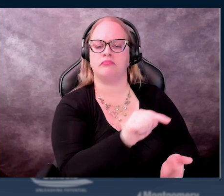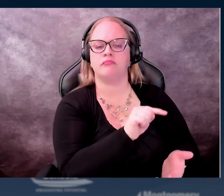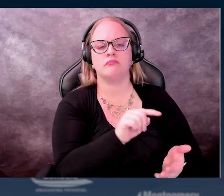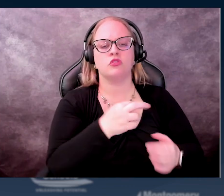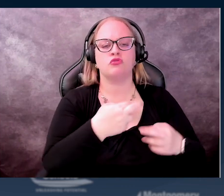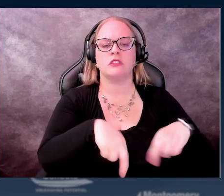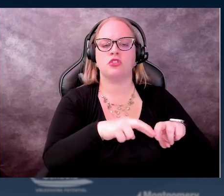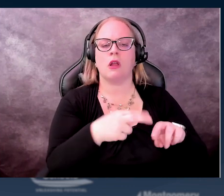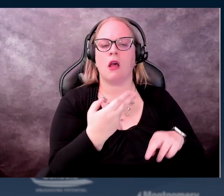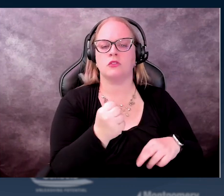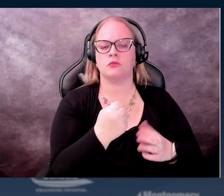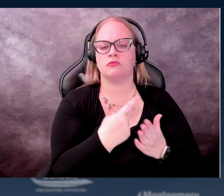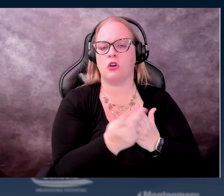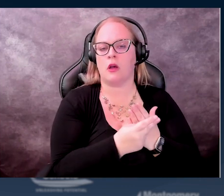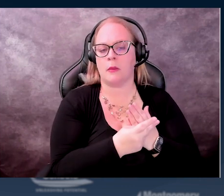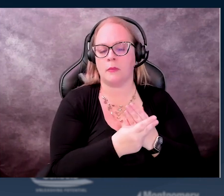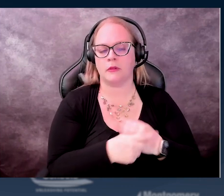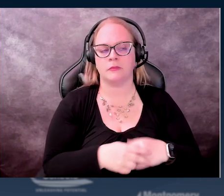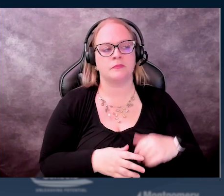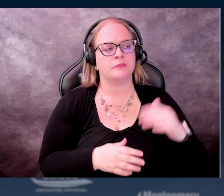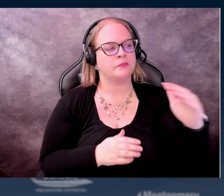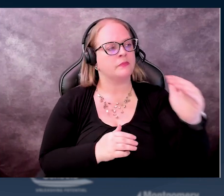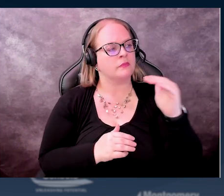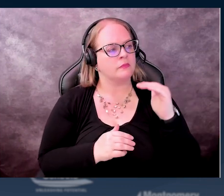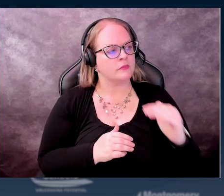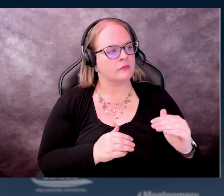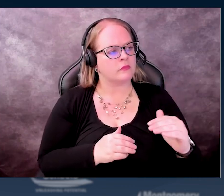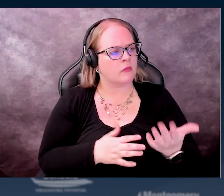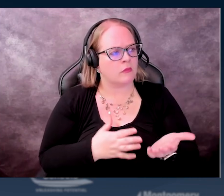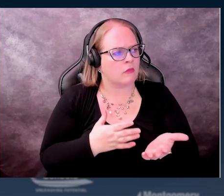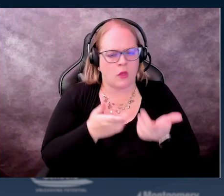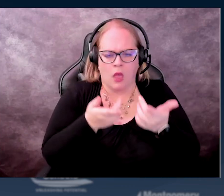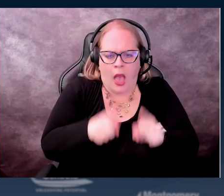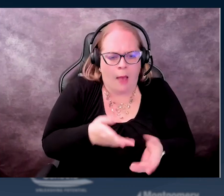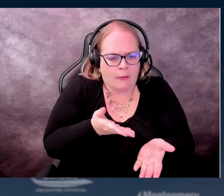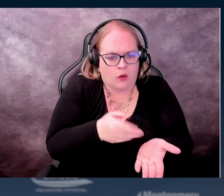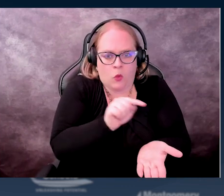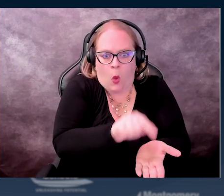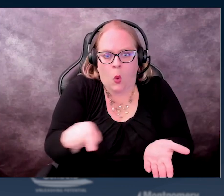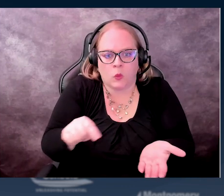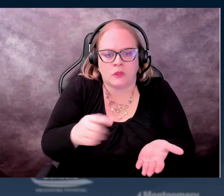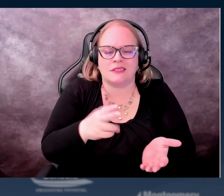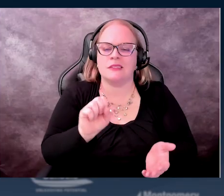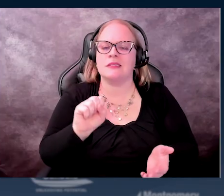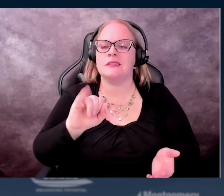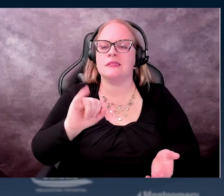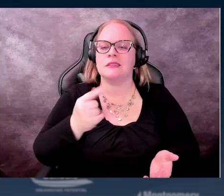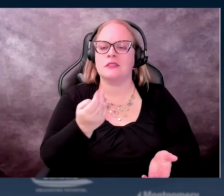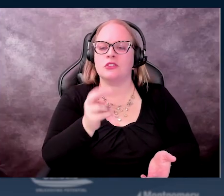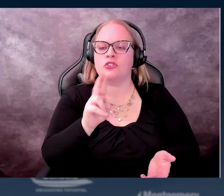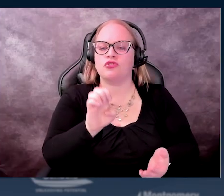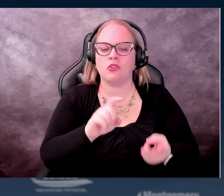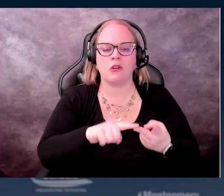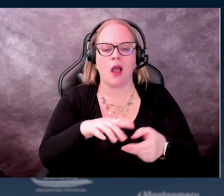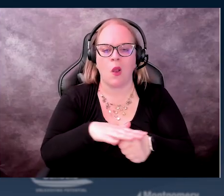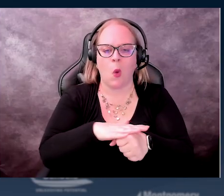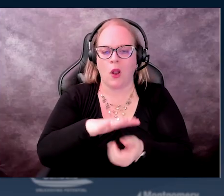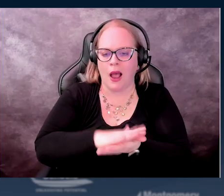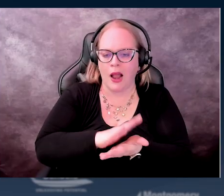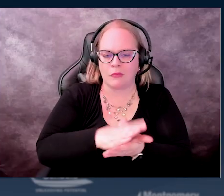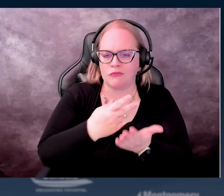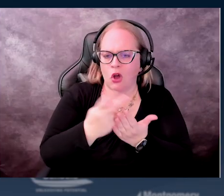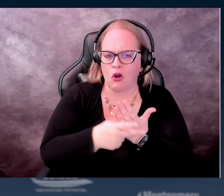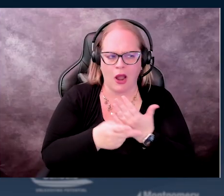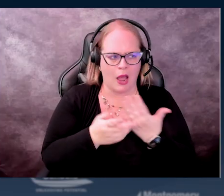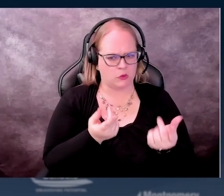local signature and academy programs? Several local academy programs have been anchored to the schools within the